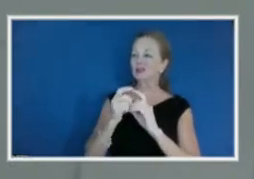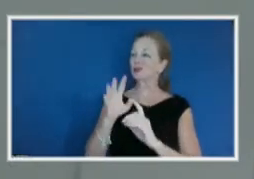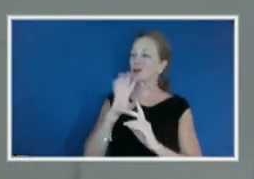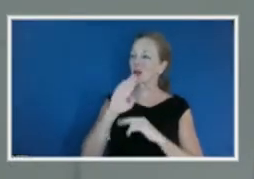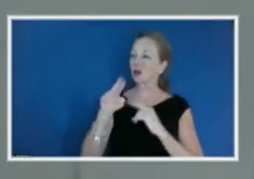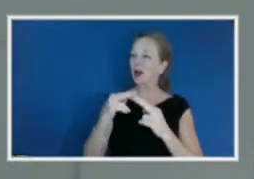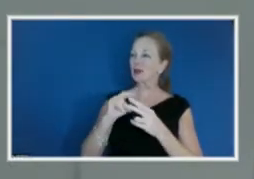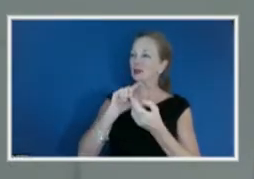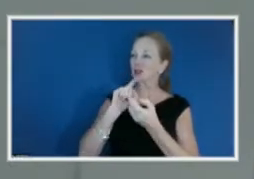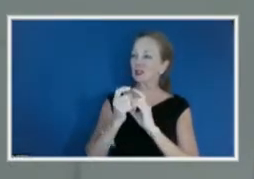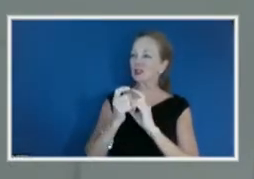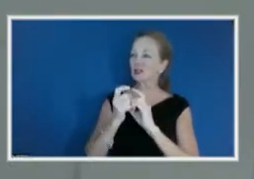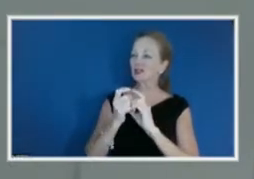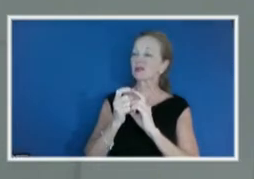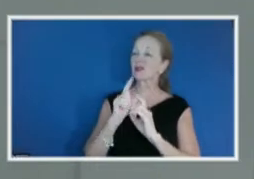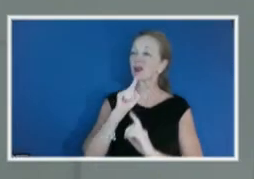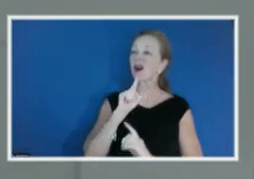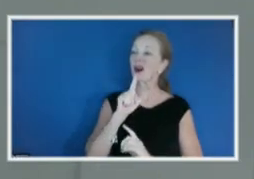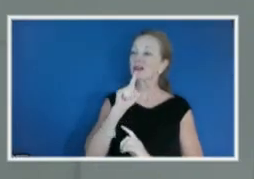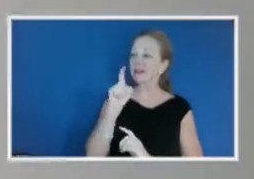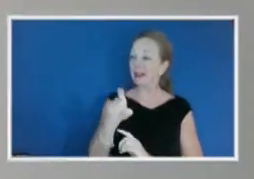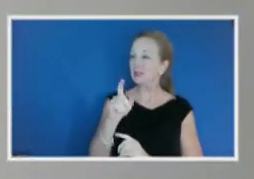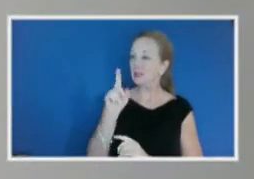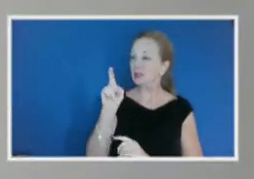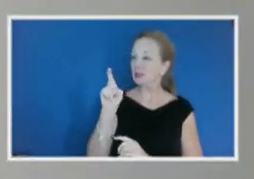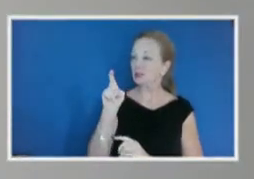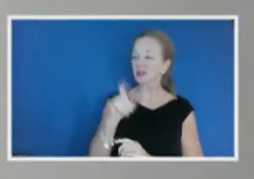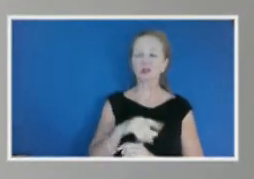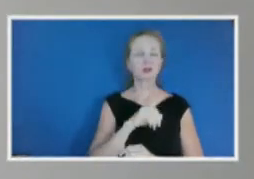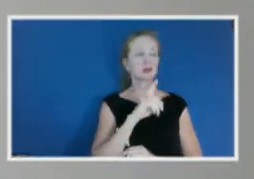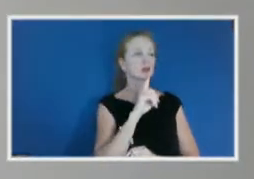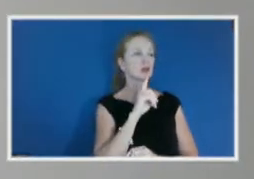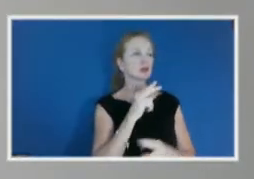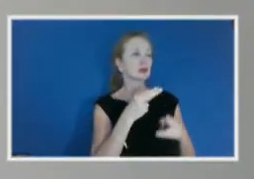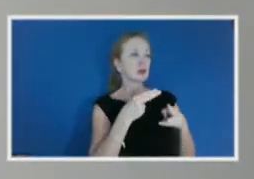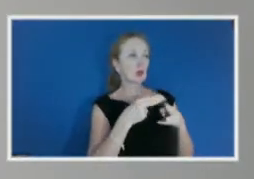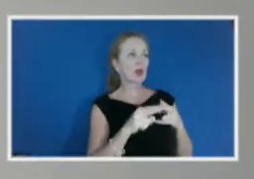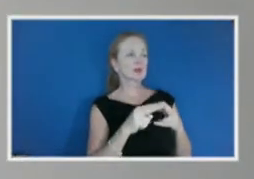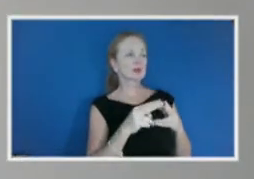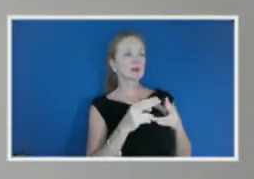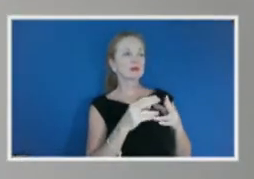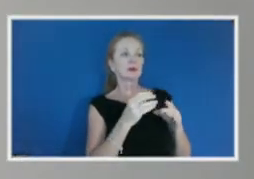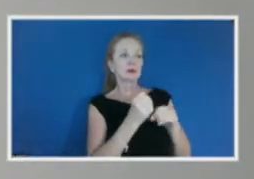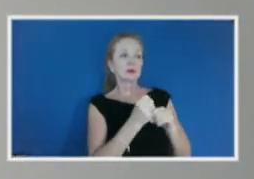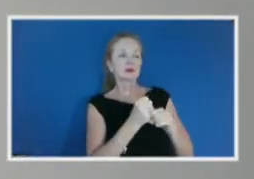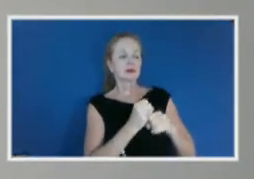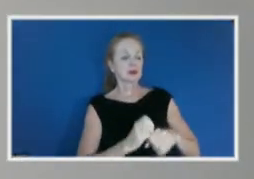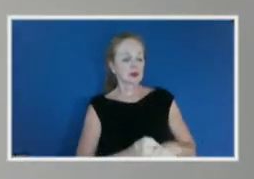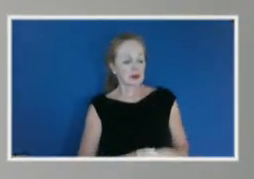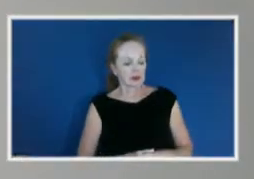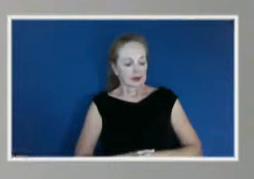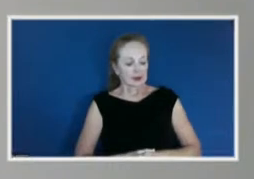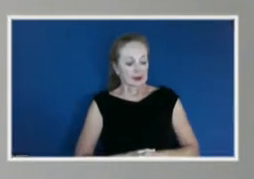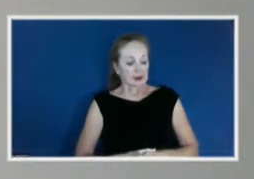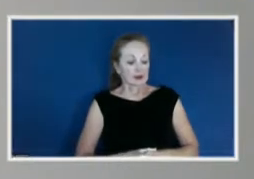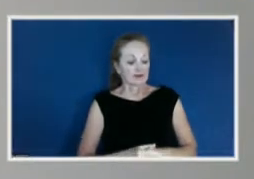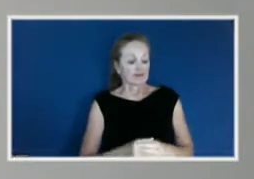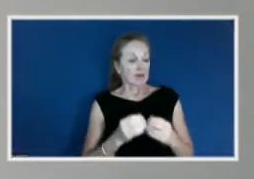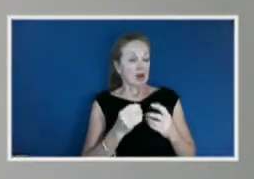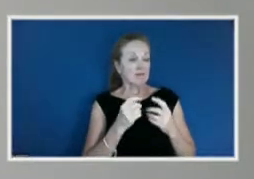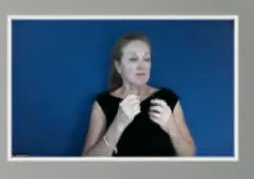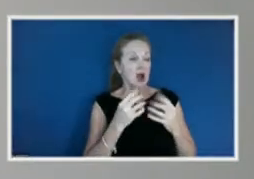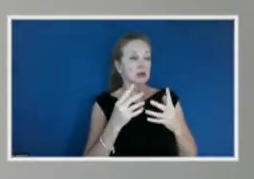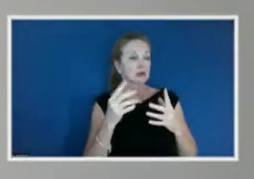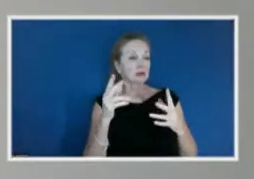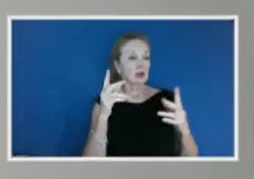be necessary? Yeah, very quickly, I can do that. Because I think a lot of what we're hearing out through the